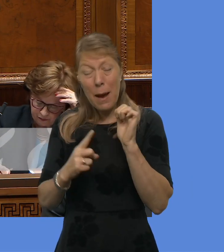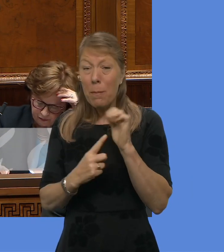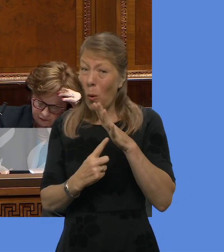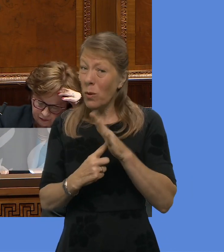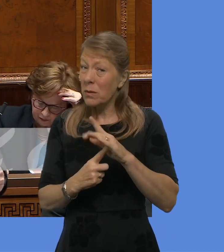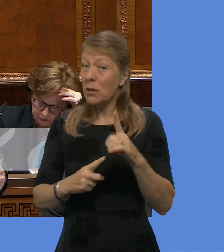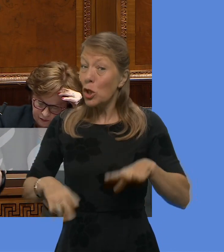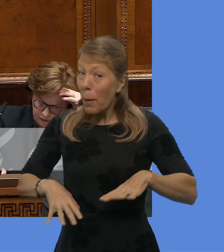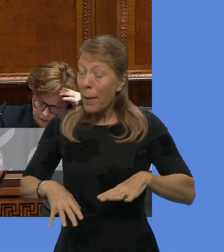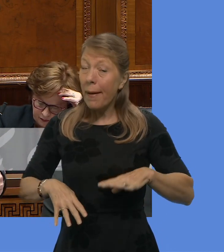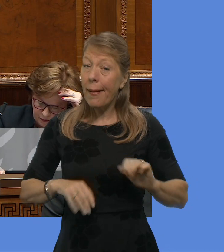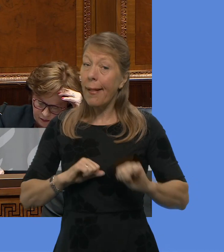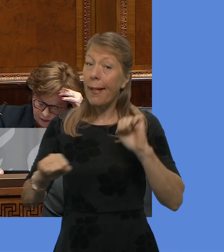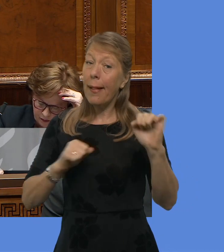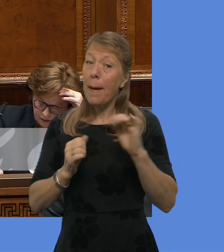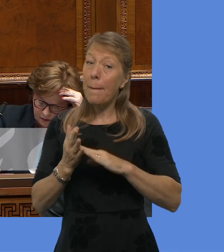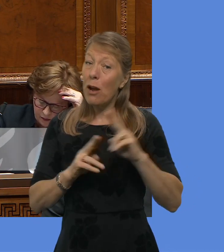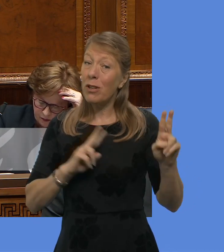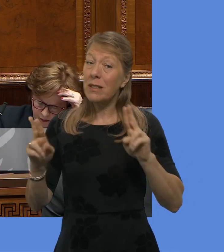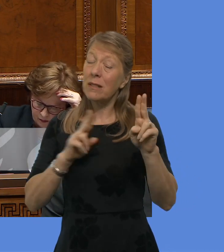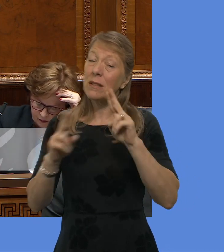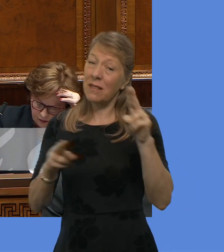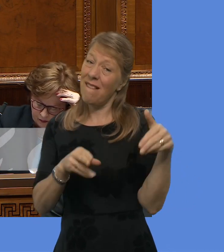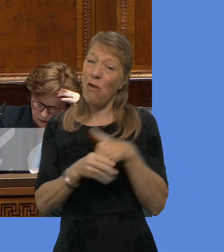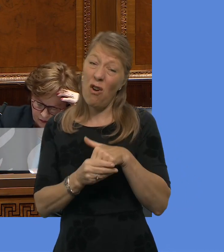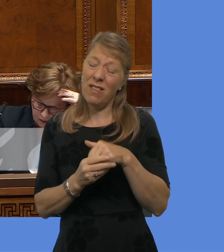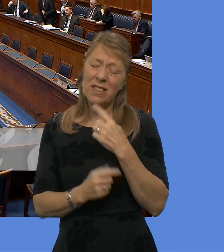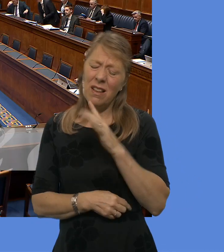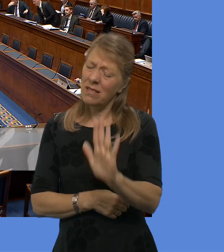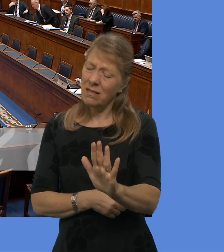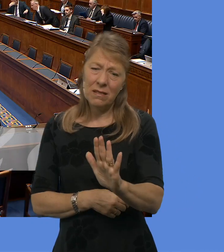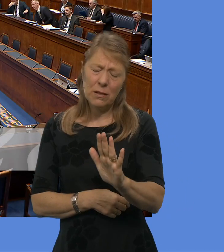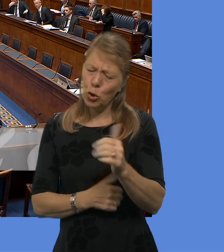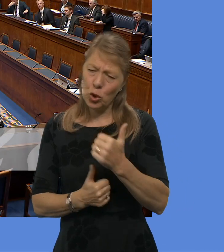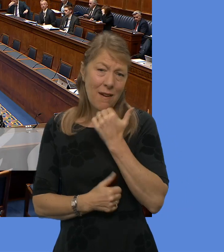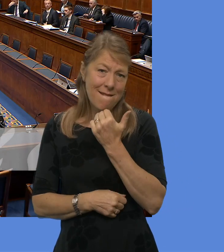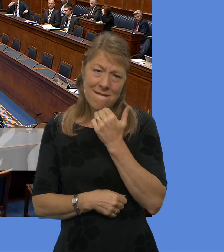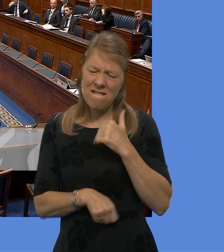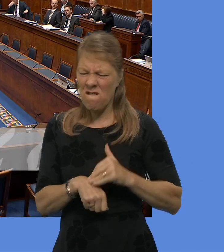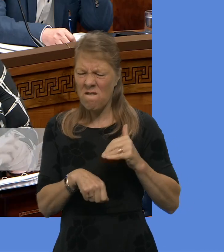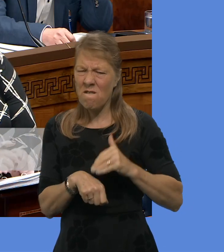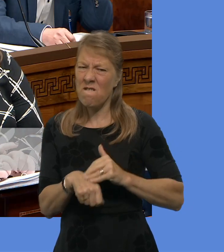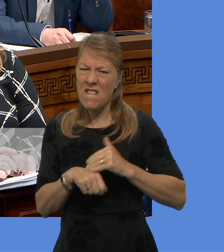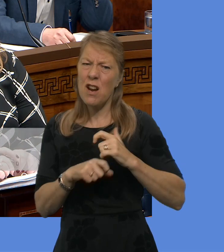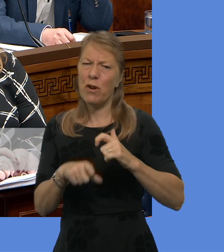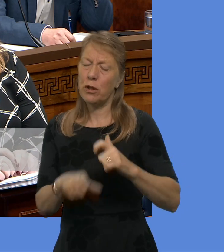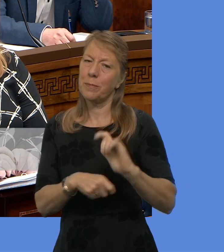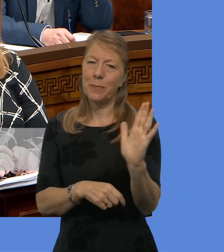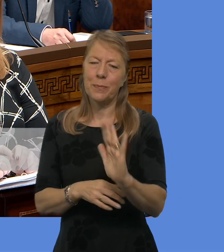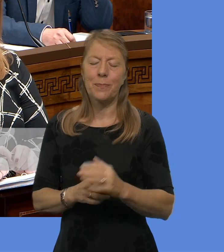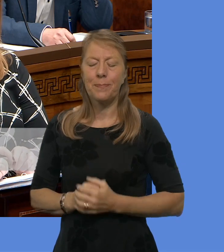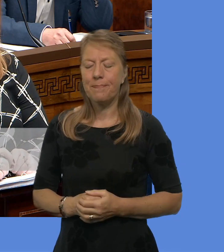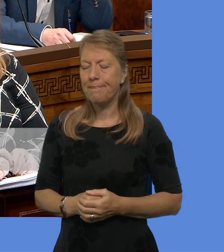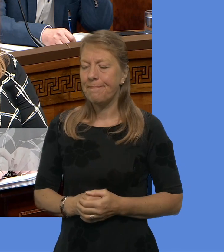in making clear this is unacceptable behaviour that needs to be brought to an end? Minister. I thank the member for that, and he is of course